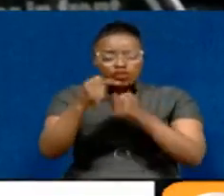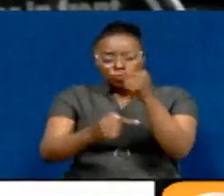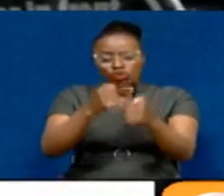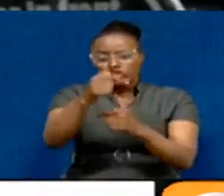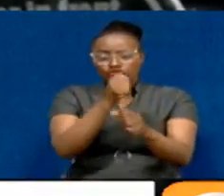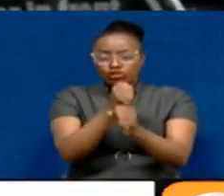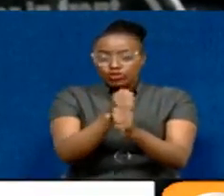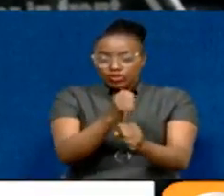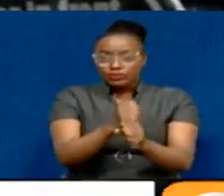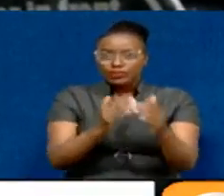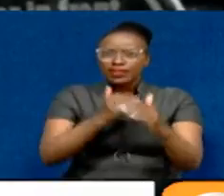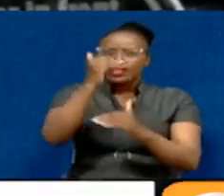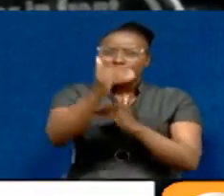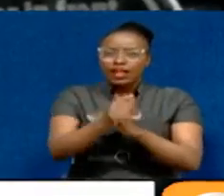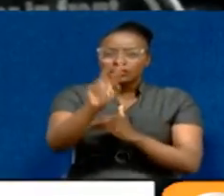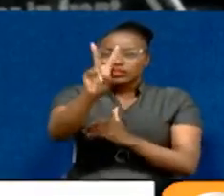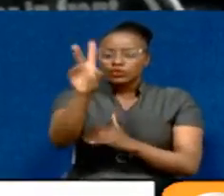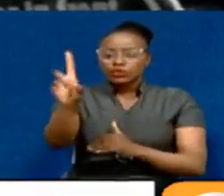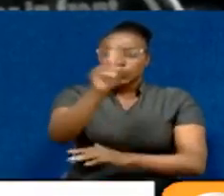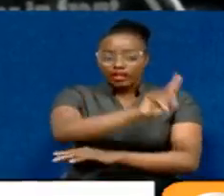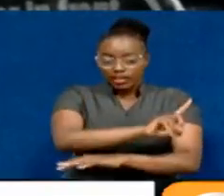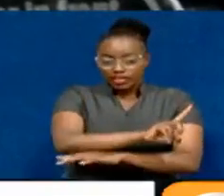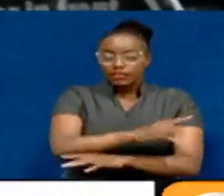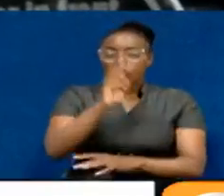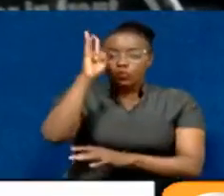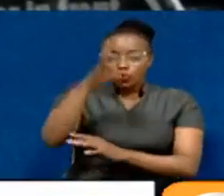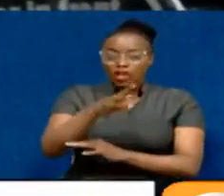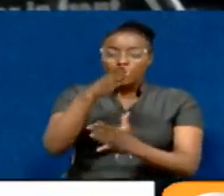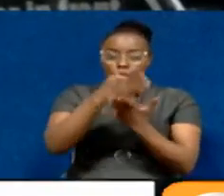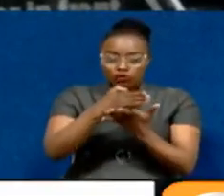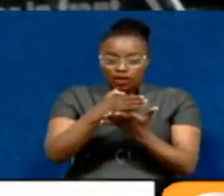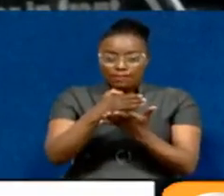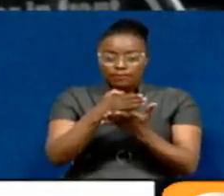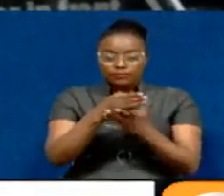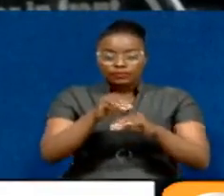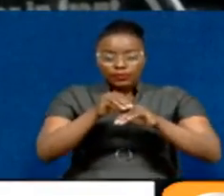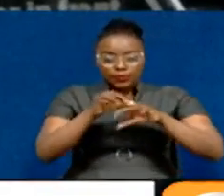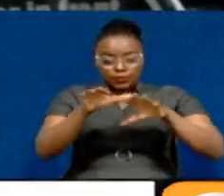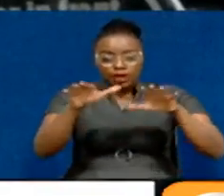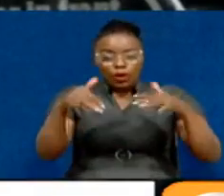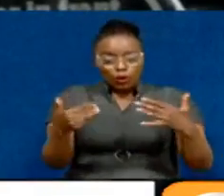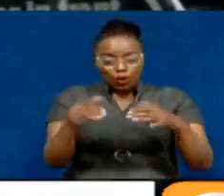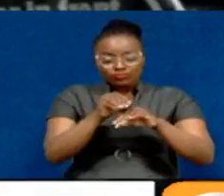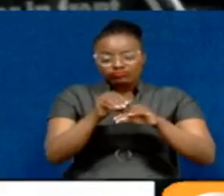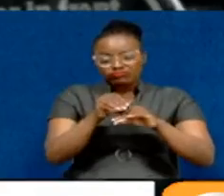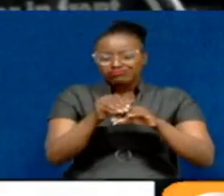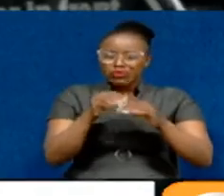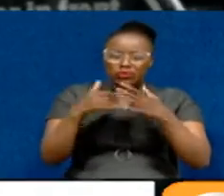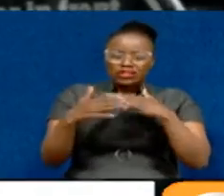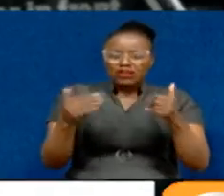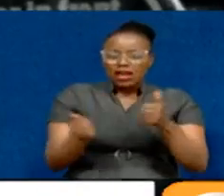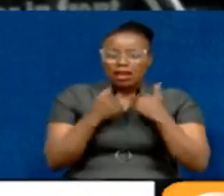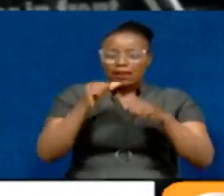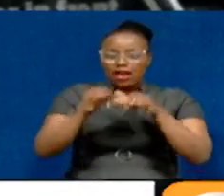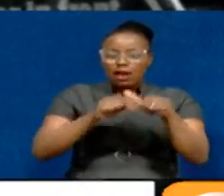sequencing. So in the next 2 days, I will be able to confirm the spread or otherwise of the Omicron